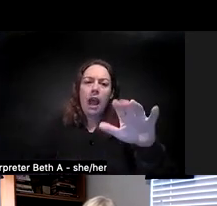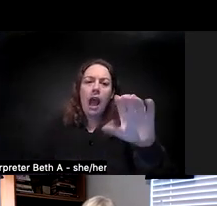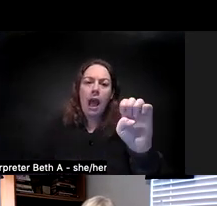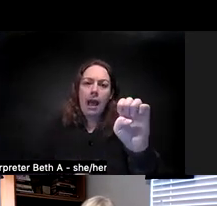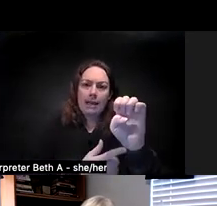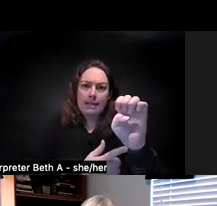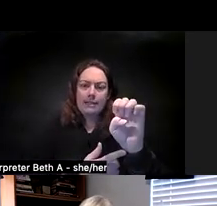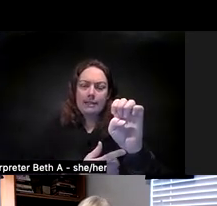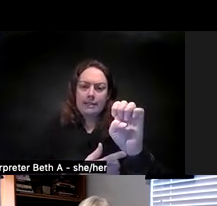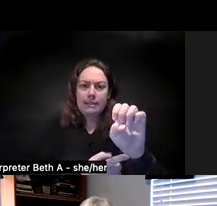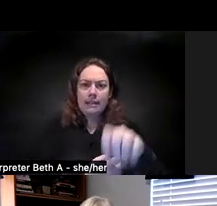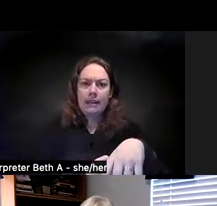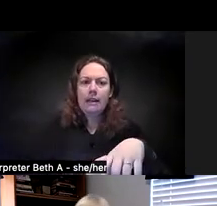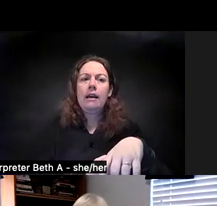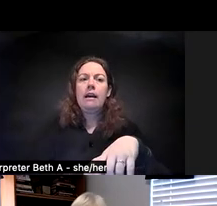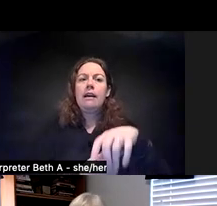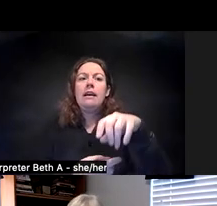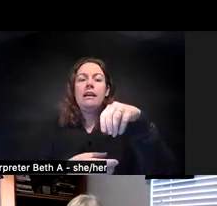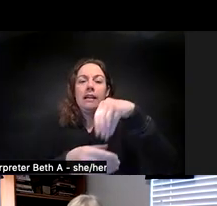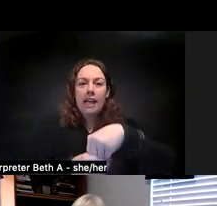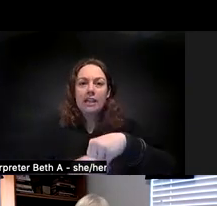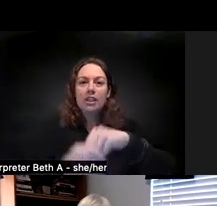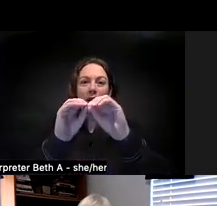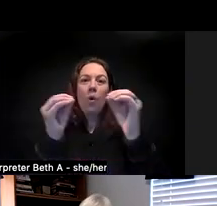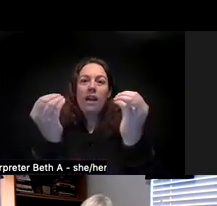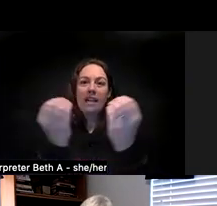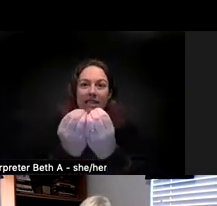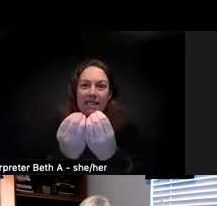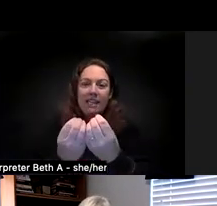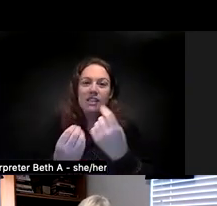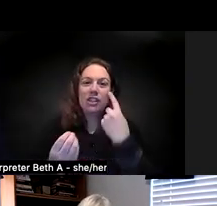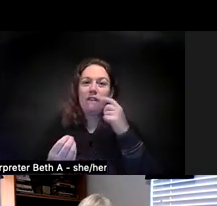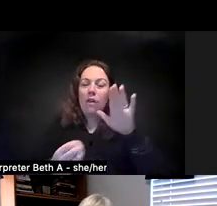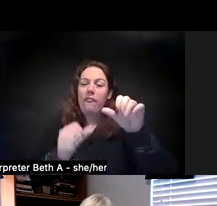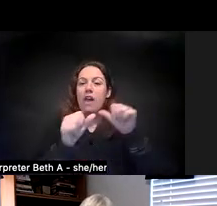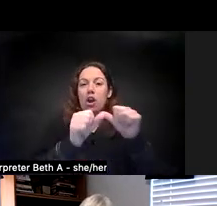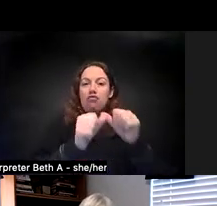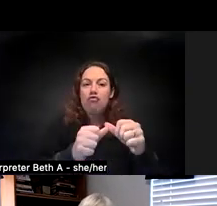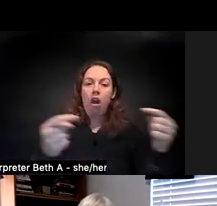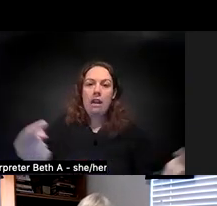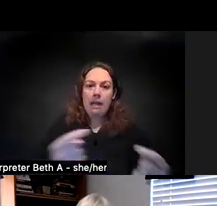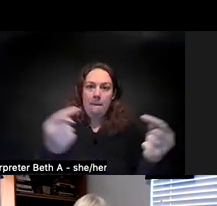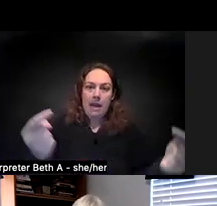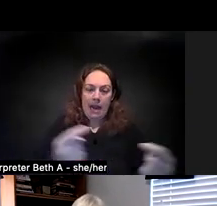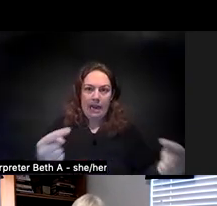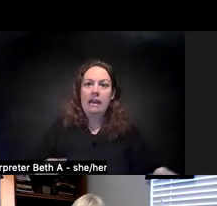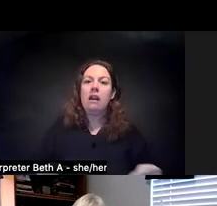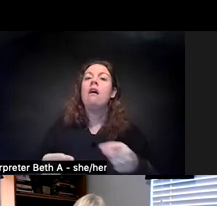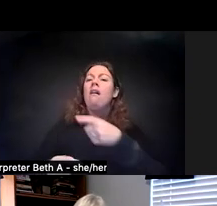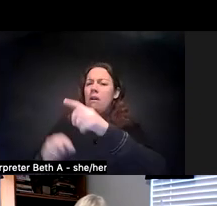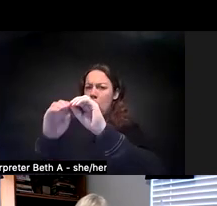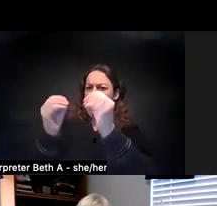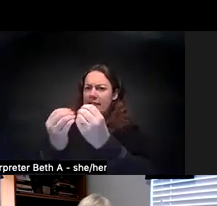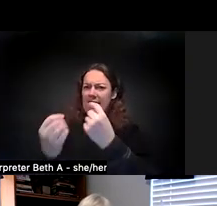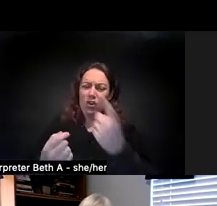for chronic pain and were told they had to buy it. That would be a perfect, reasonable modification to be able to bring in your